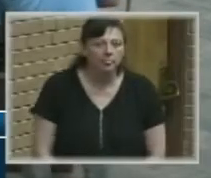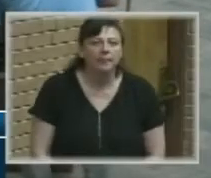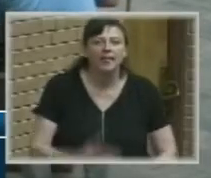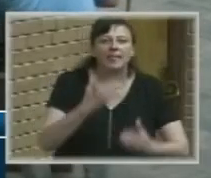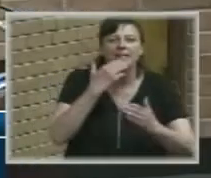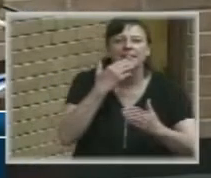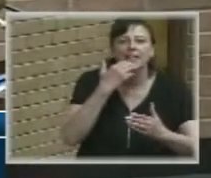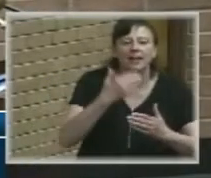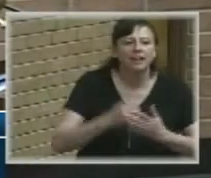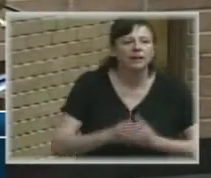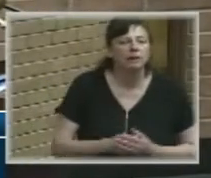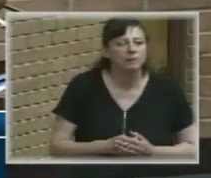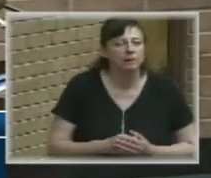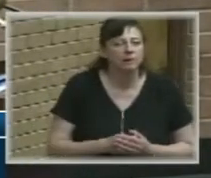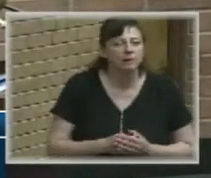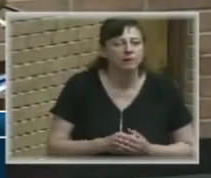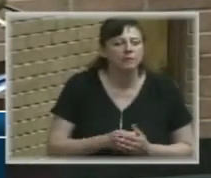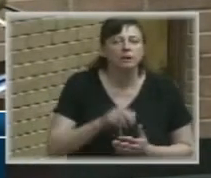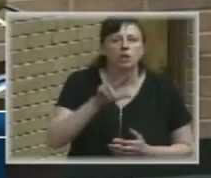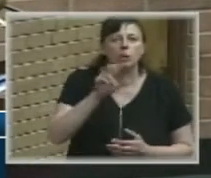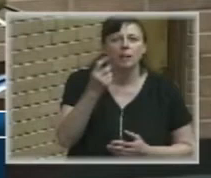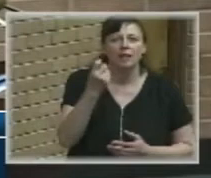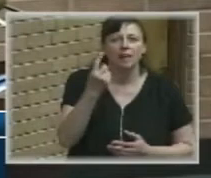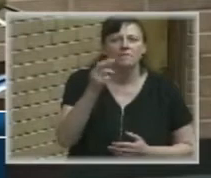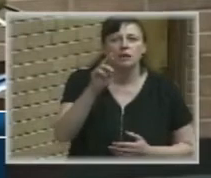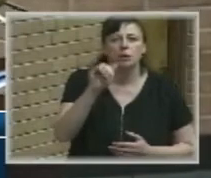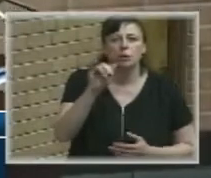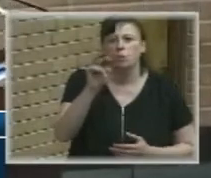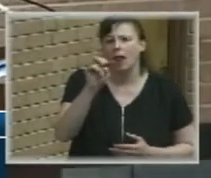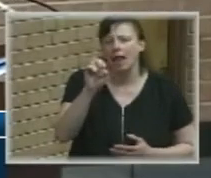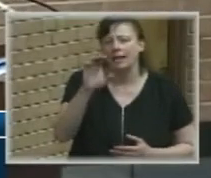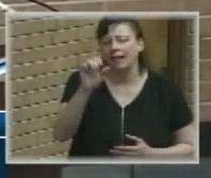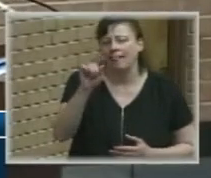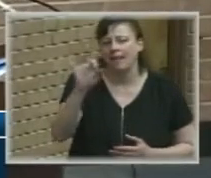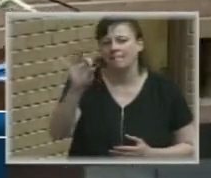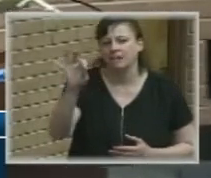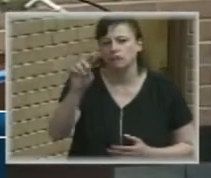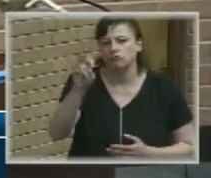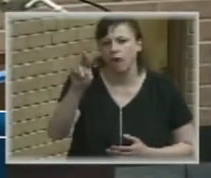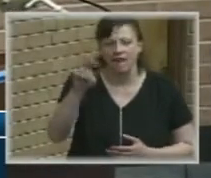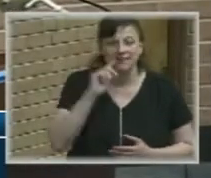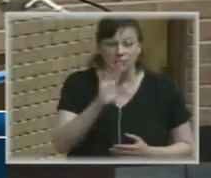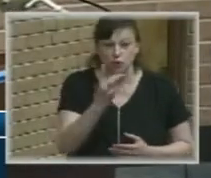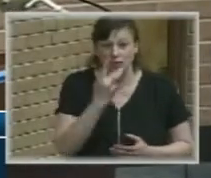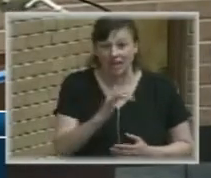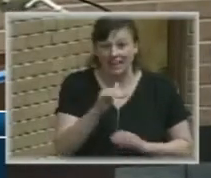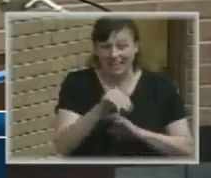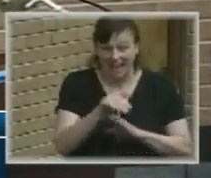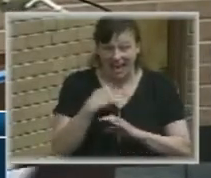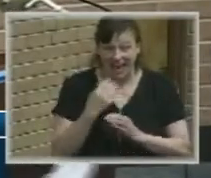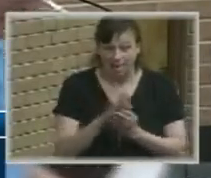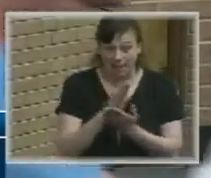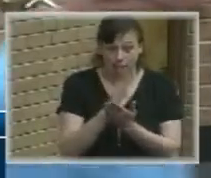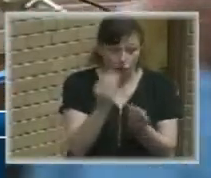Thank you. I'm Jason Zoglin, 311 Rhinecliff Drive. And if it's your lucky night, I have handouts.